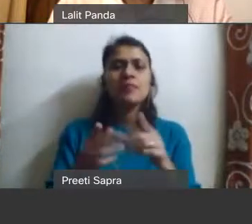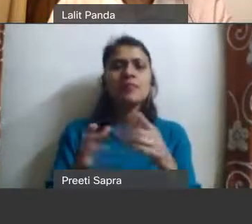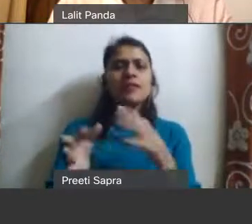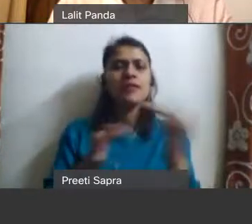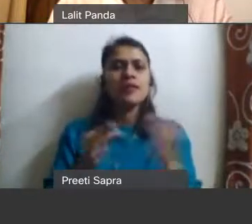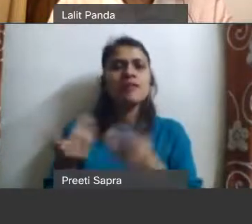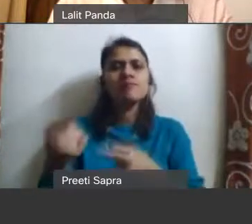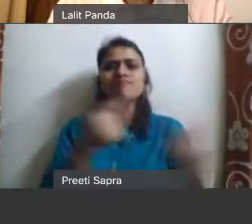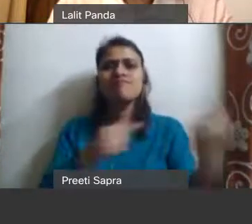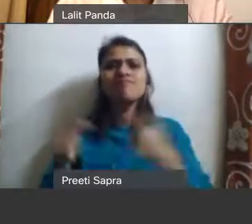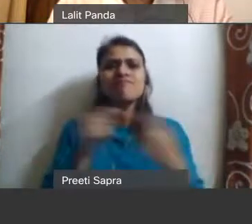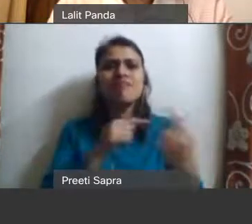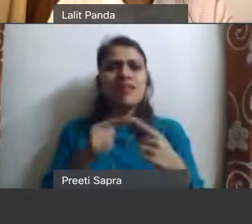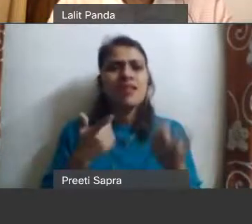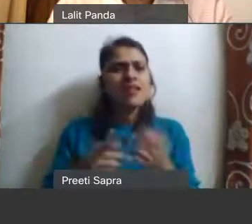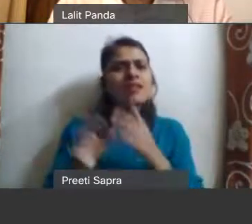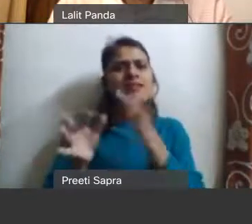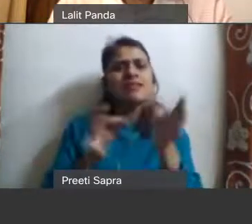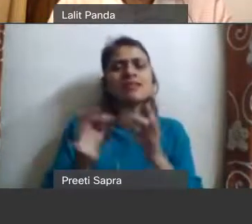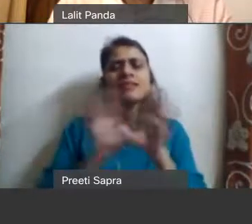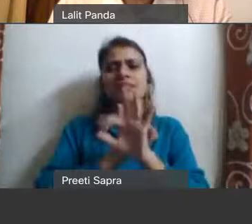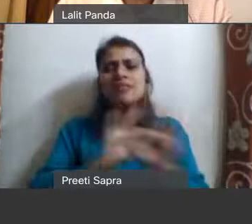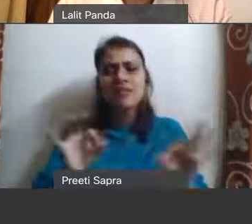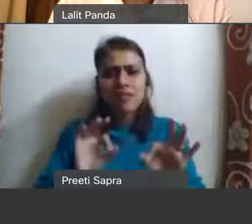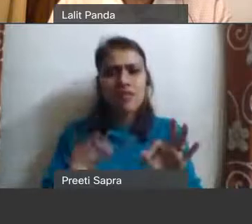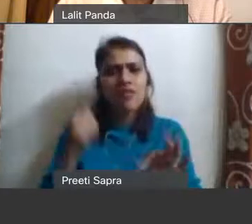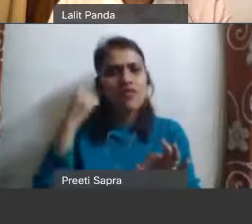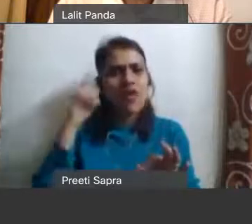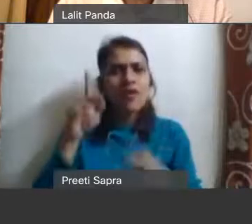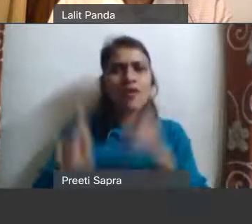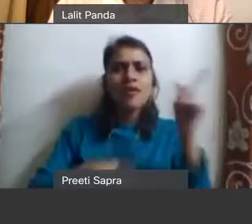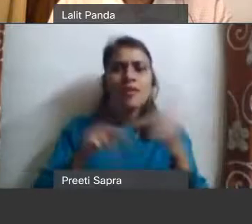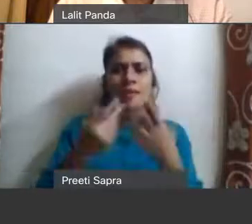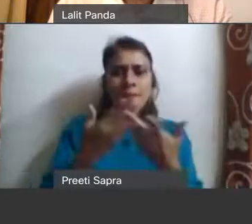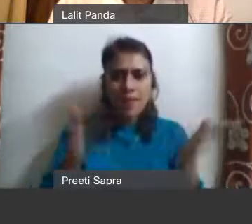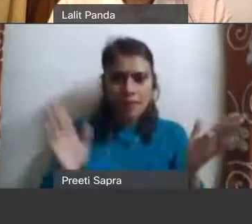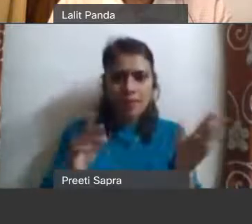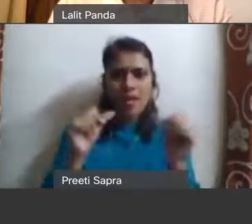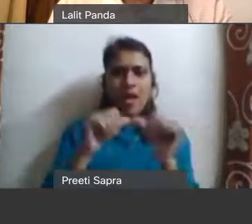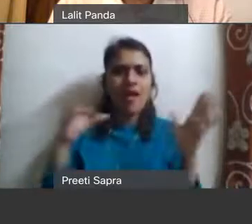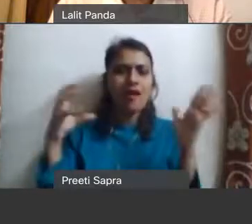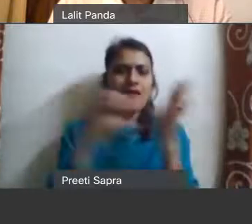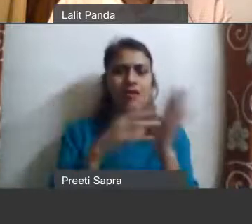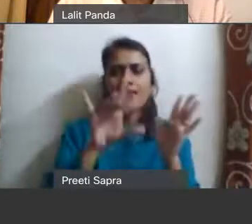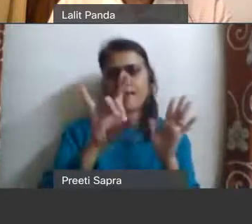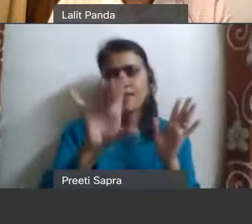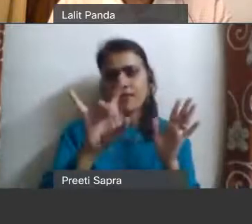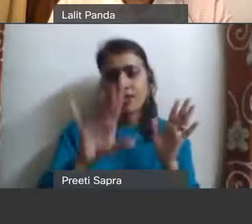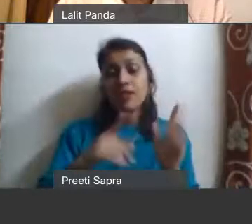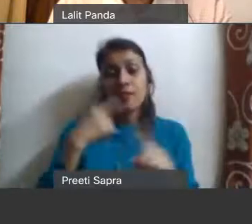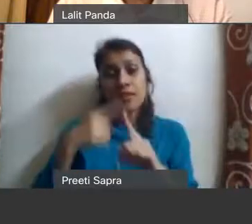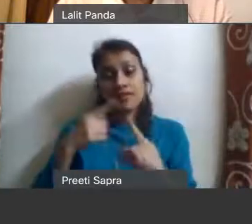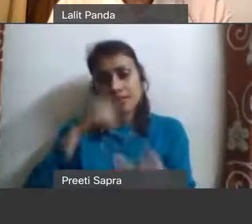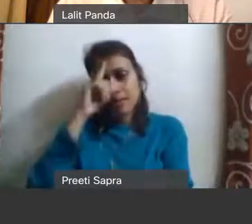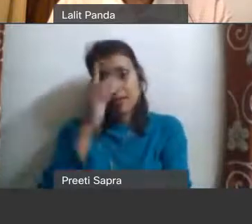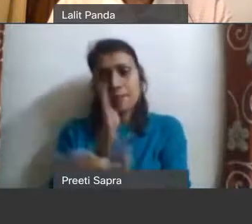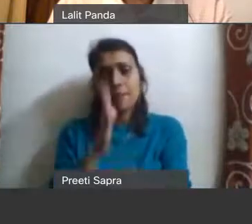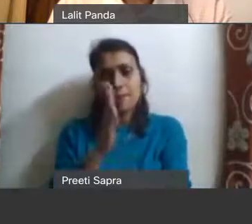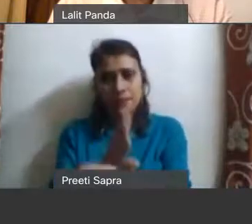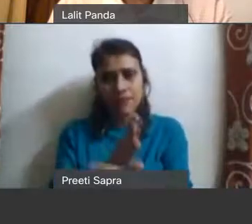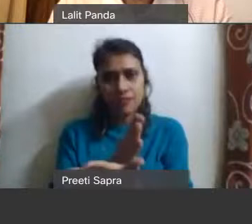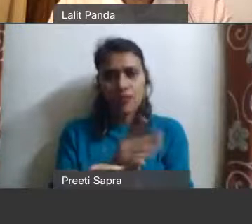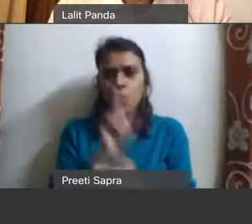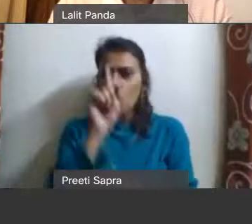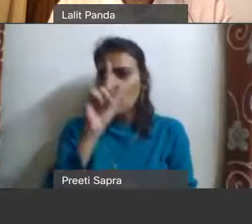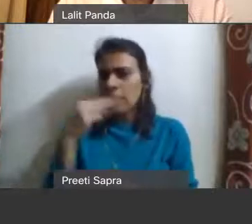an explanation or a justification as to the limitation to citizens with respect to Article 15. But I believe that one